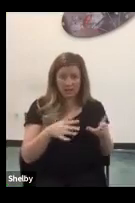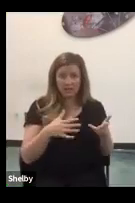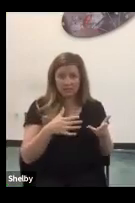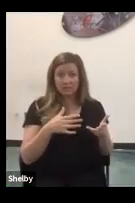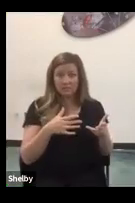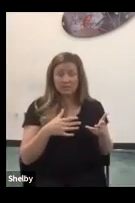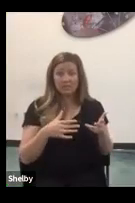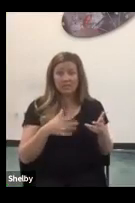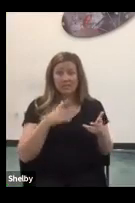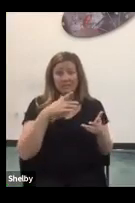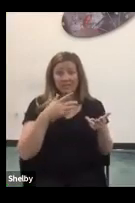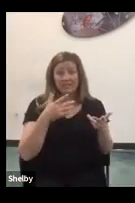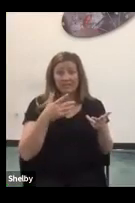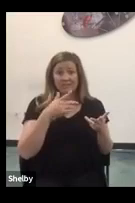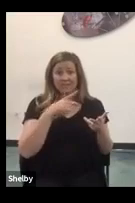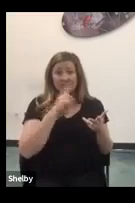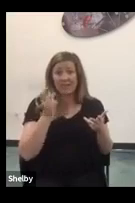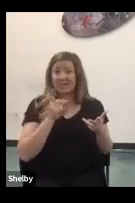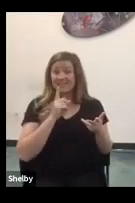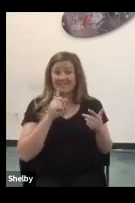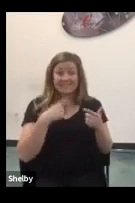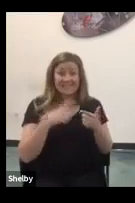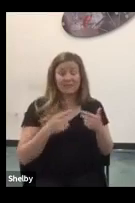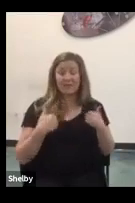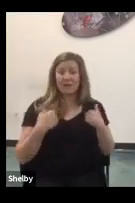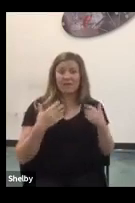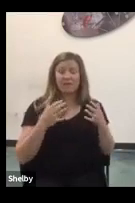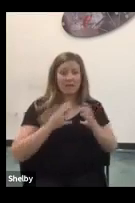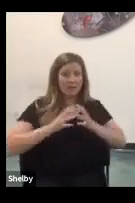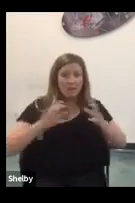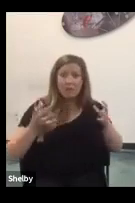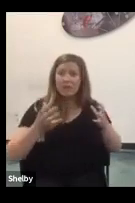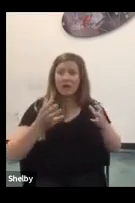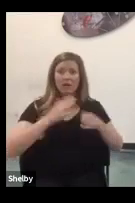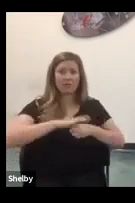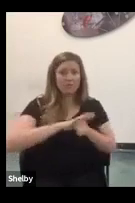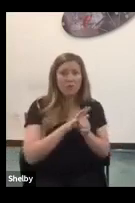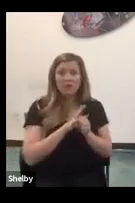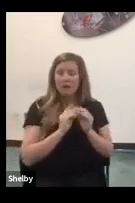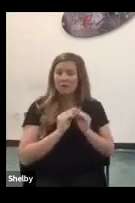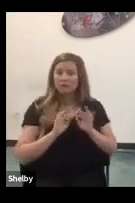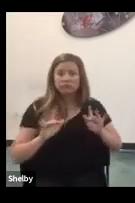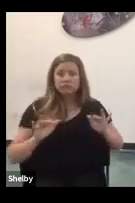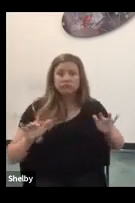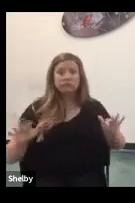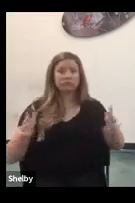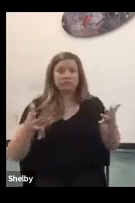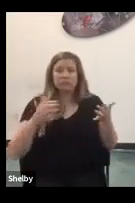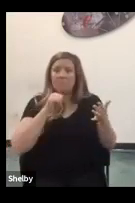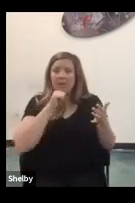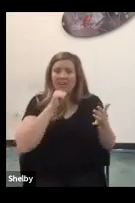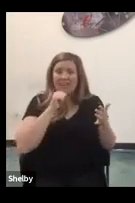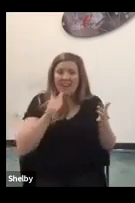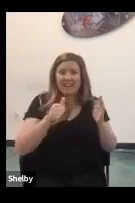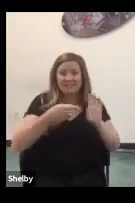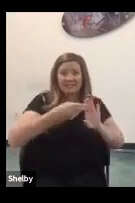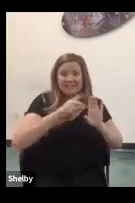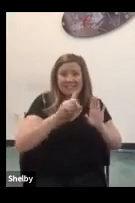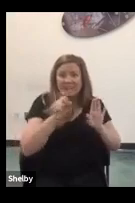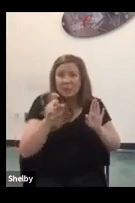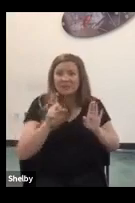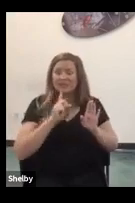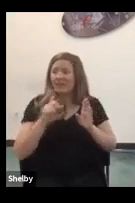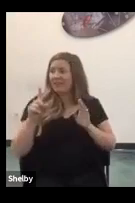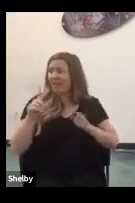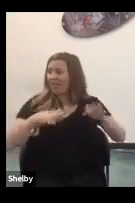facing, there's a whole lot of COVID-19 being undiagnosed and spreading throughout our community, which would be a really scary thing if that had